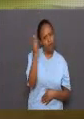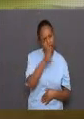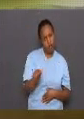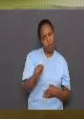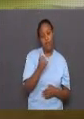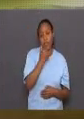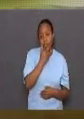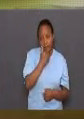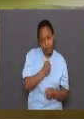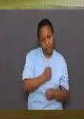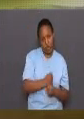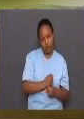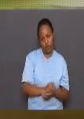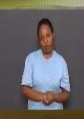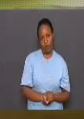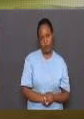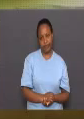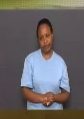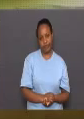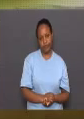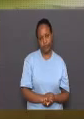in official duties.